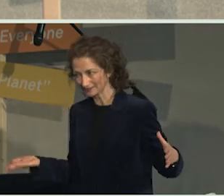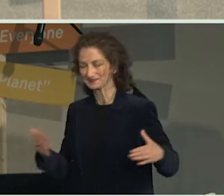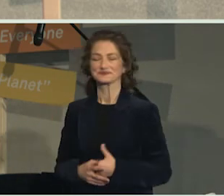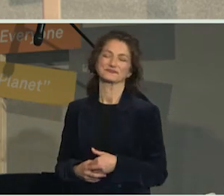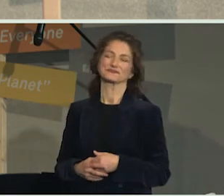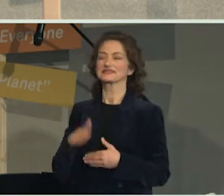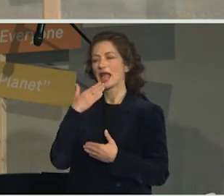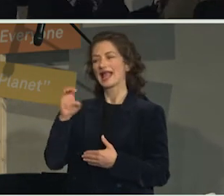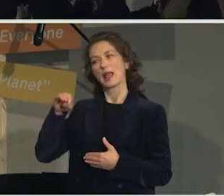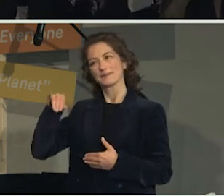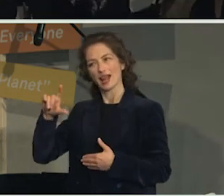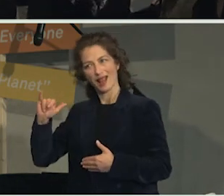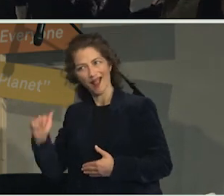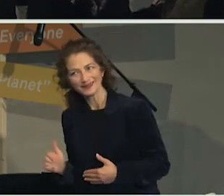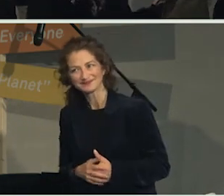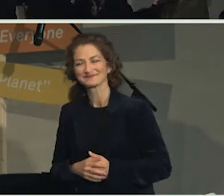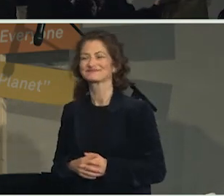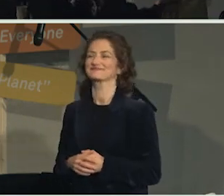Emilia.